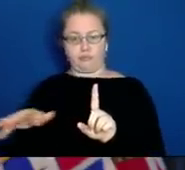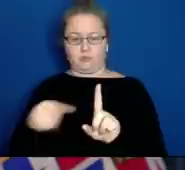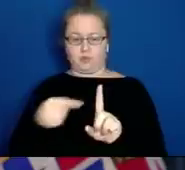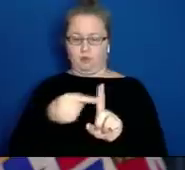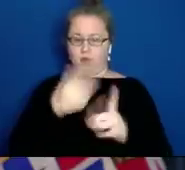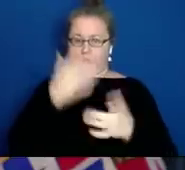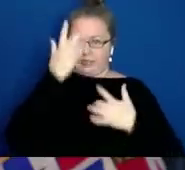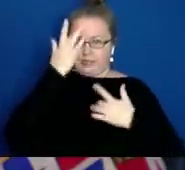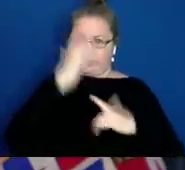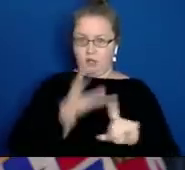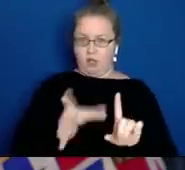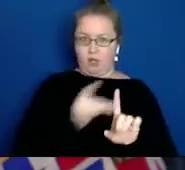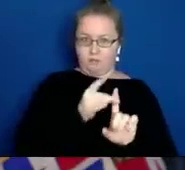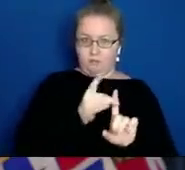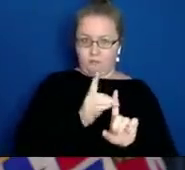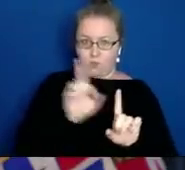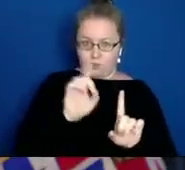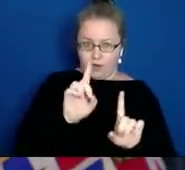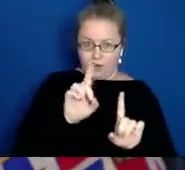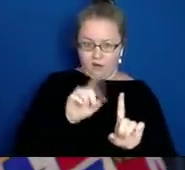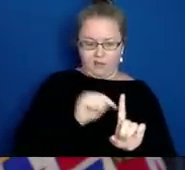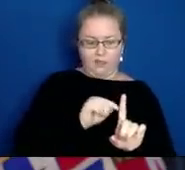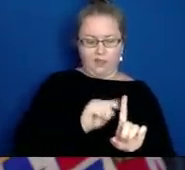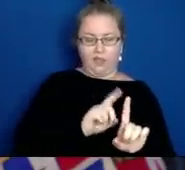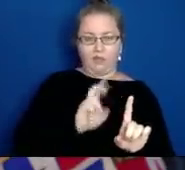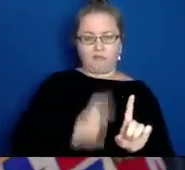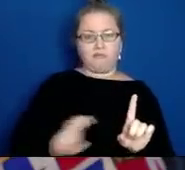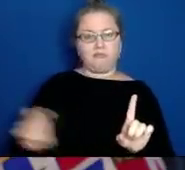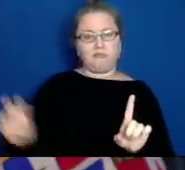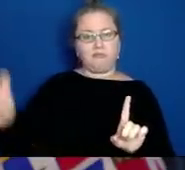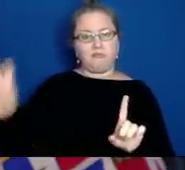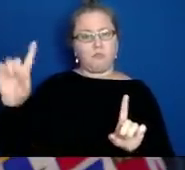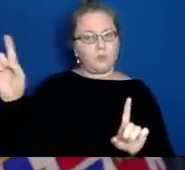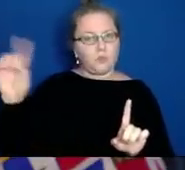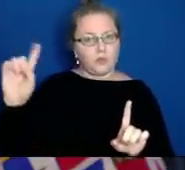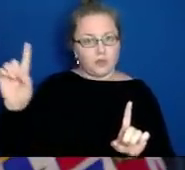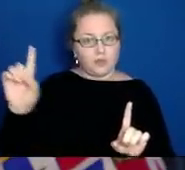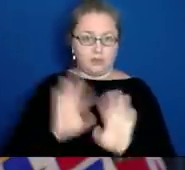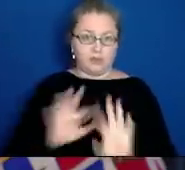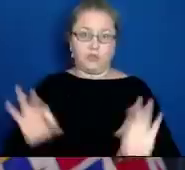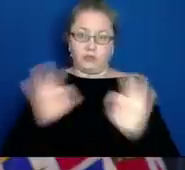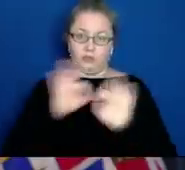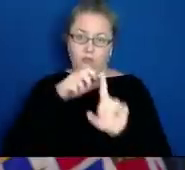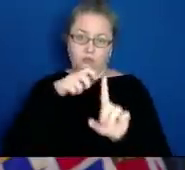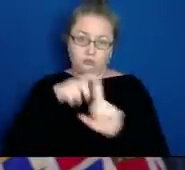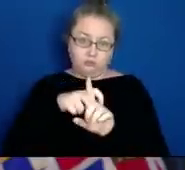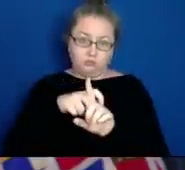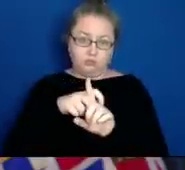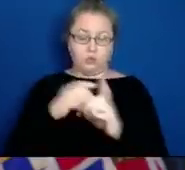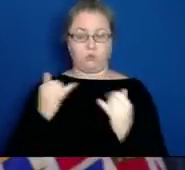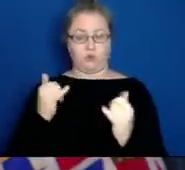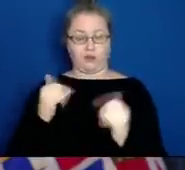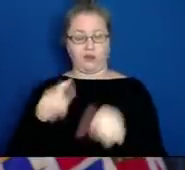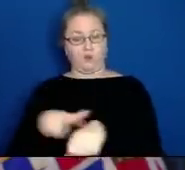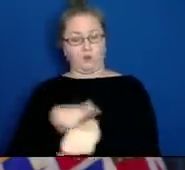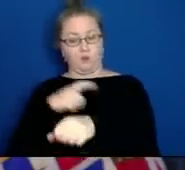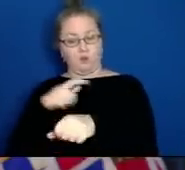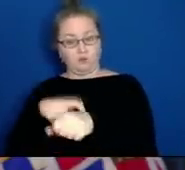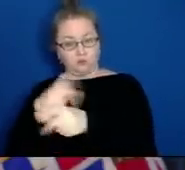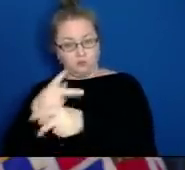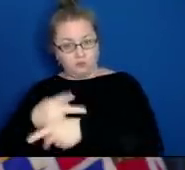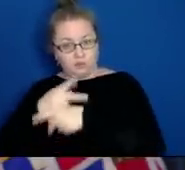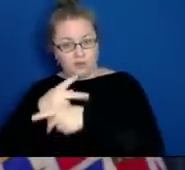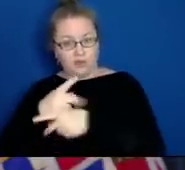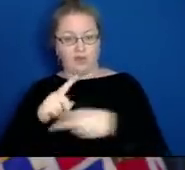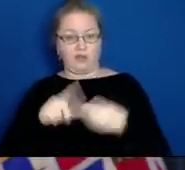getting infected and where they're going. So we now are seeing, as you know, long-term care outbreaks and acute care facilities outbreaks. So